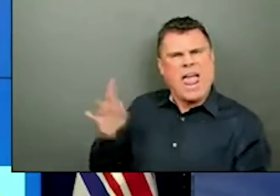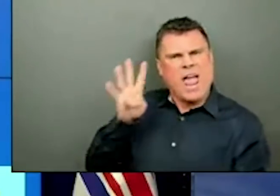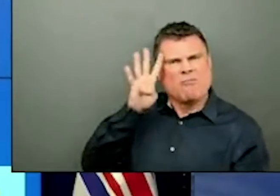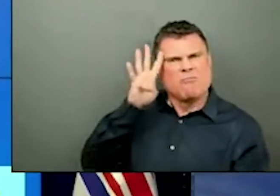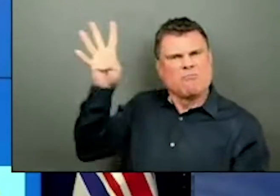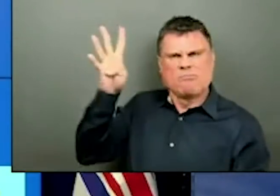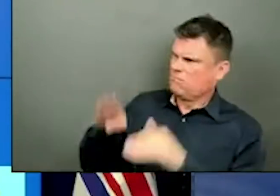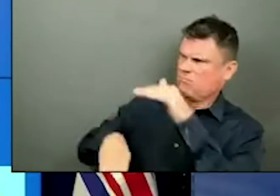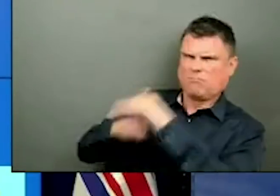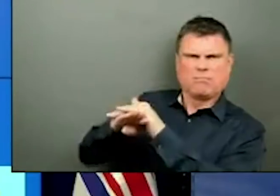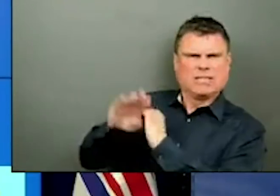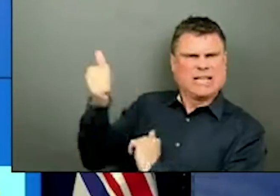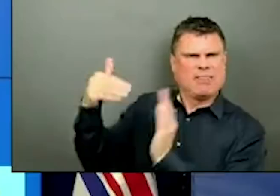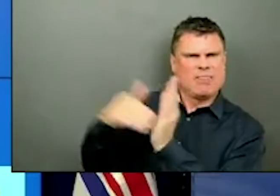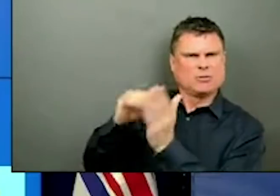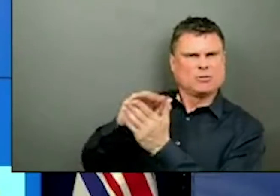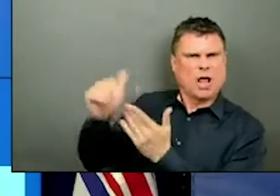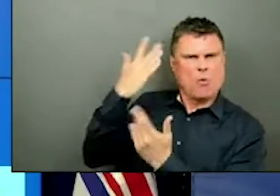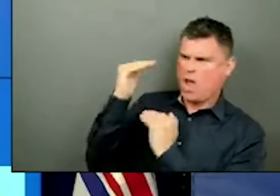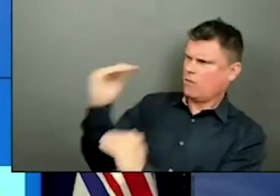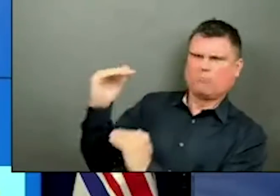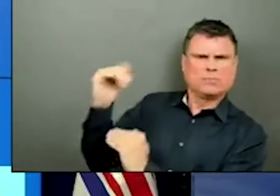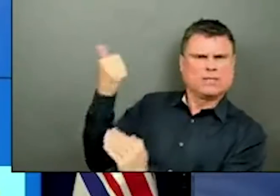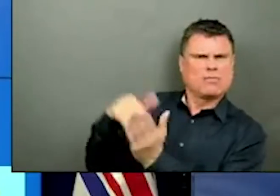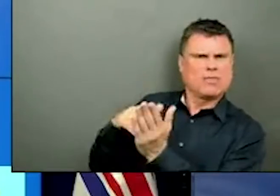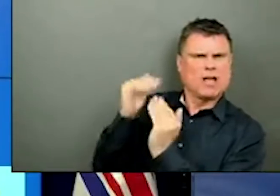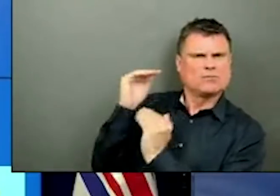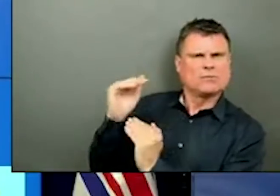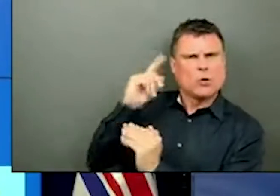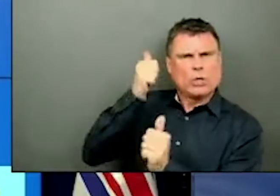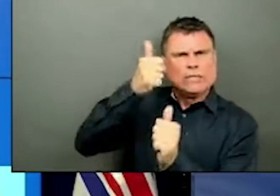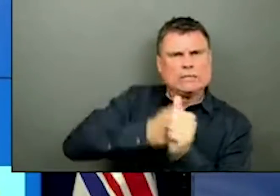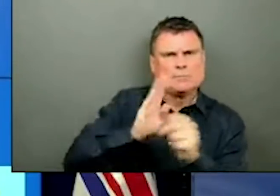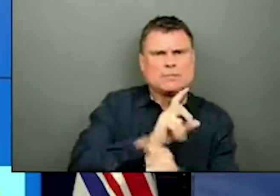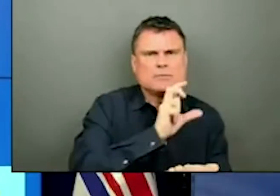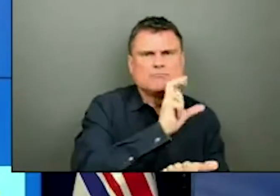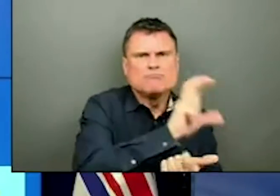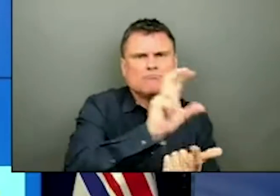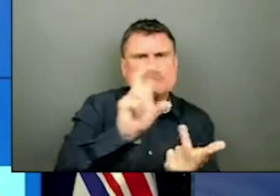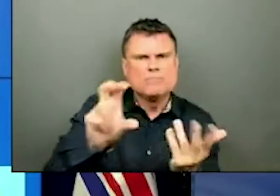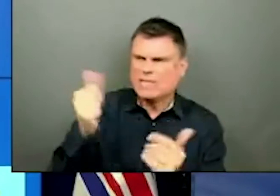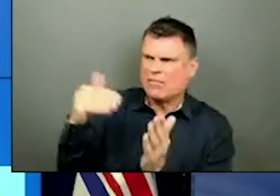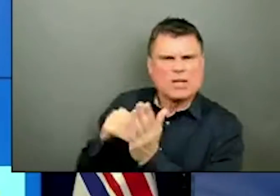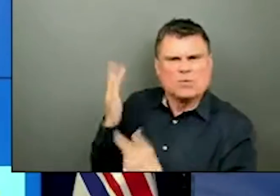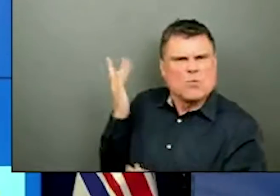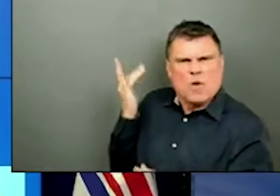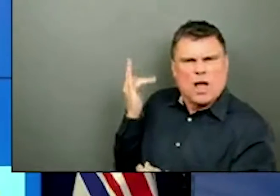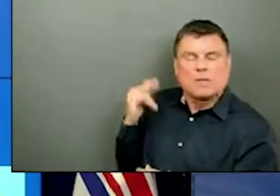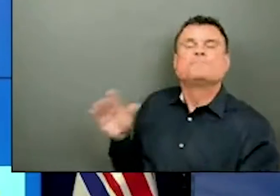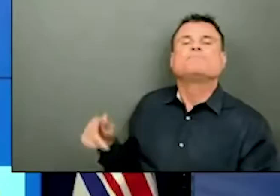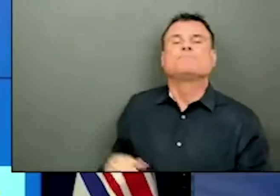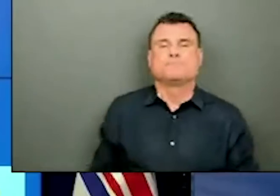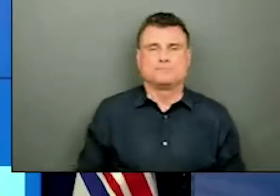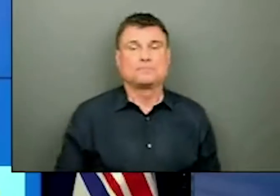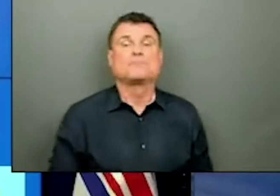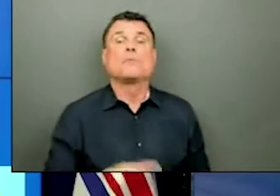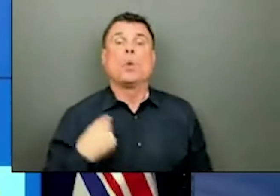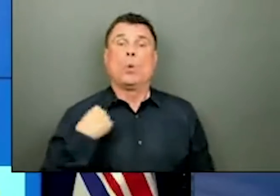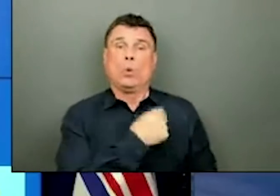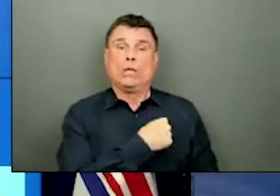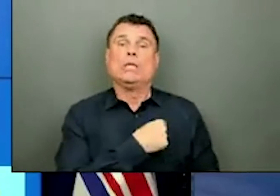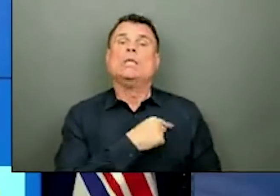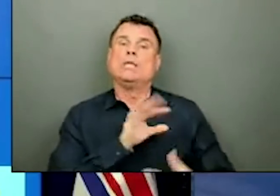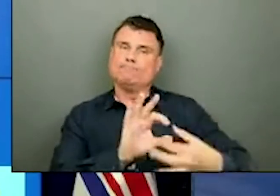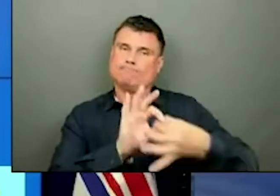limit for each grant? And Yeah, so we worked closely with the business community on